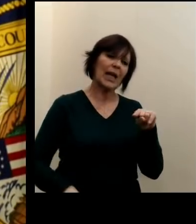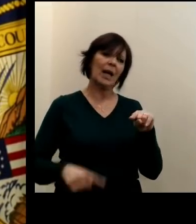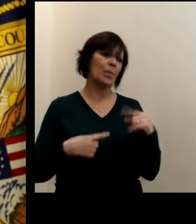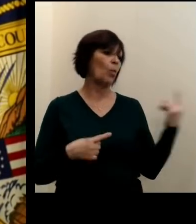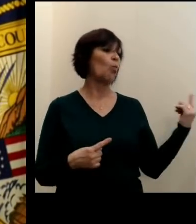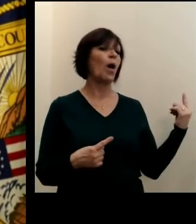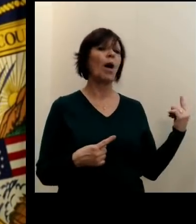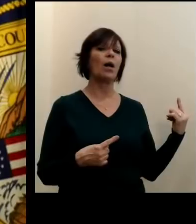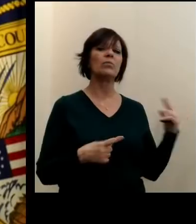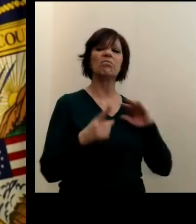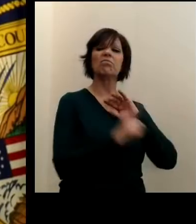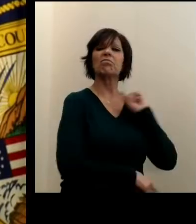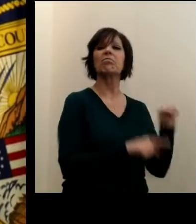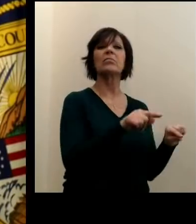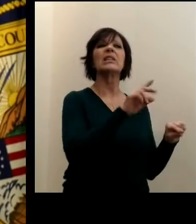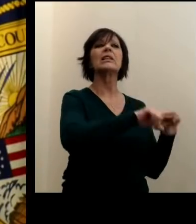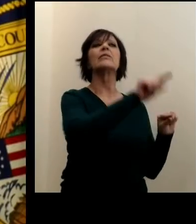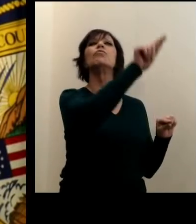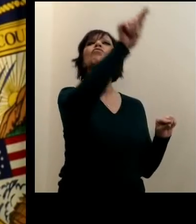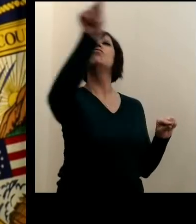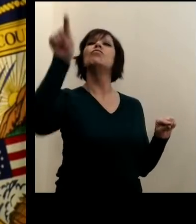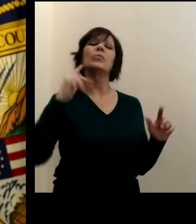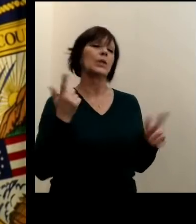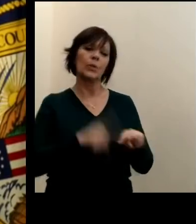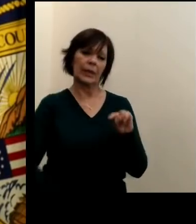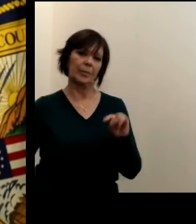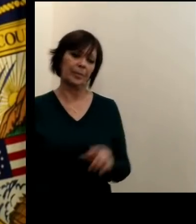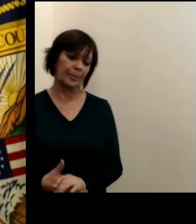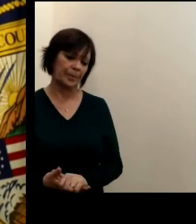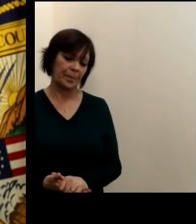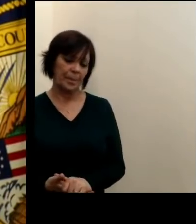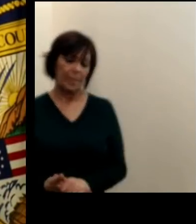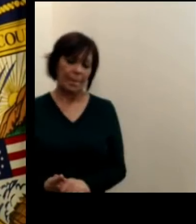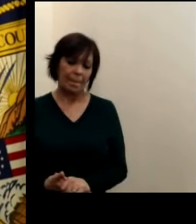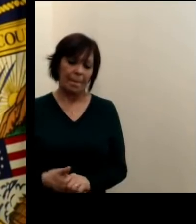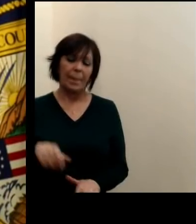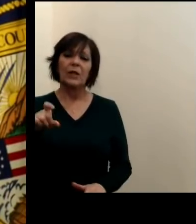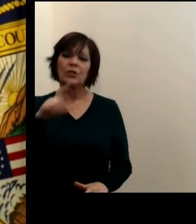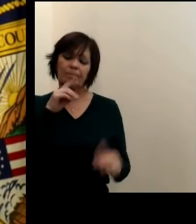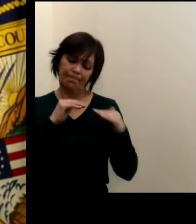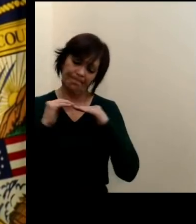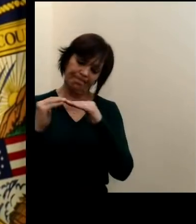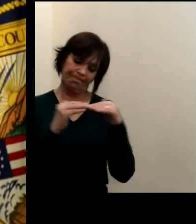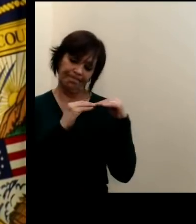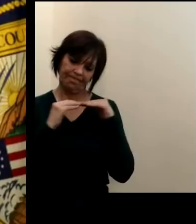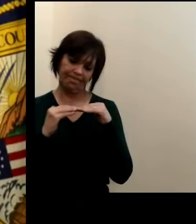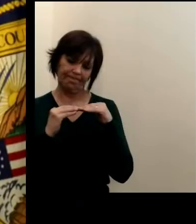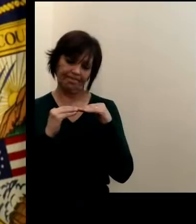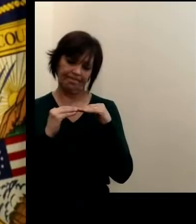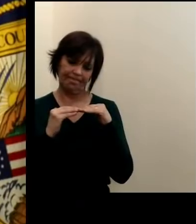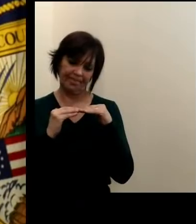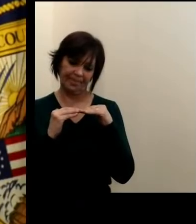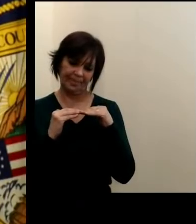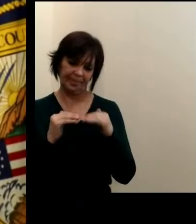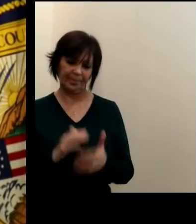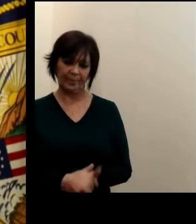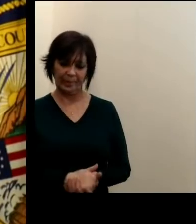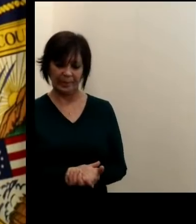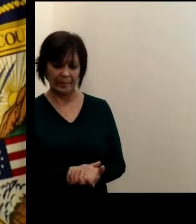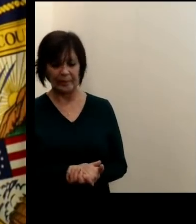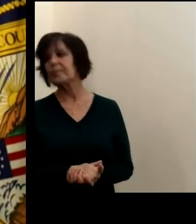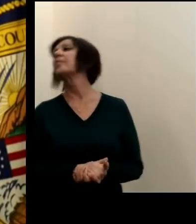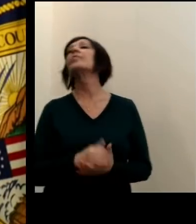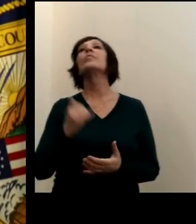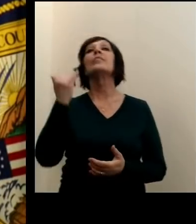one county differently than another county. It should be treated the same. If you're going to have a standard with regards to